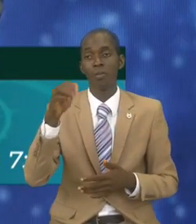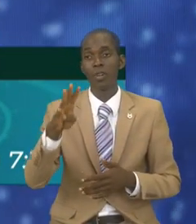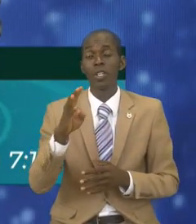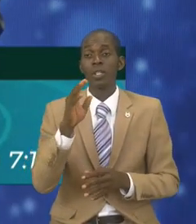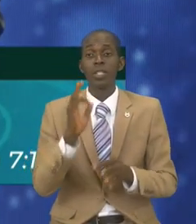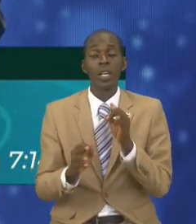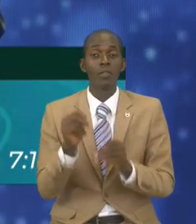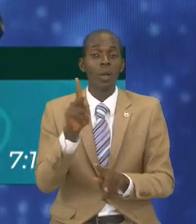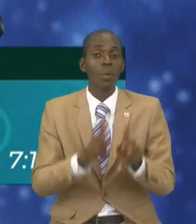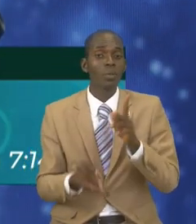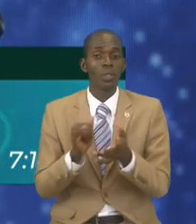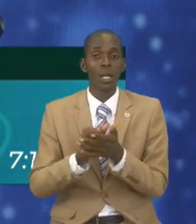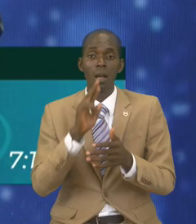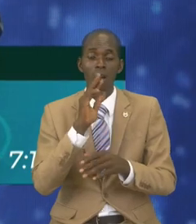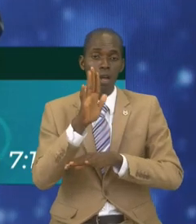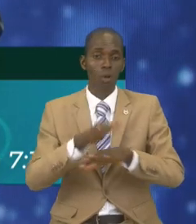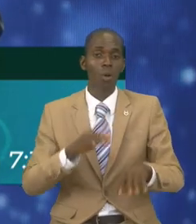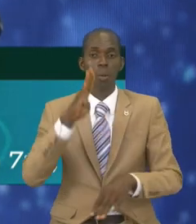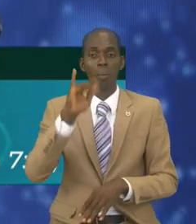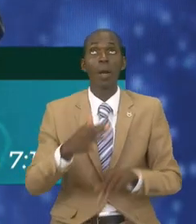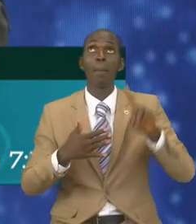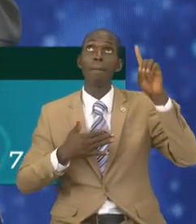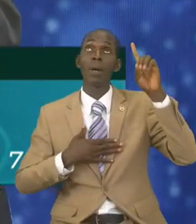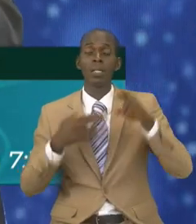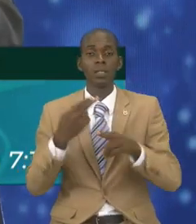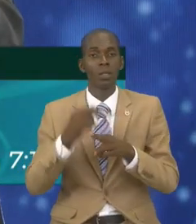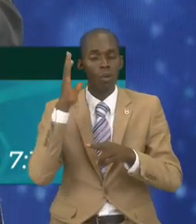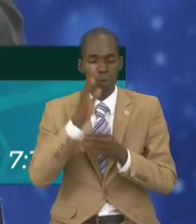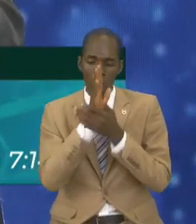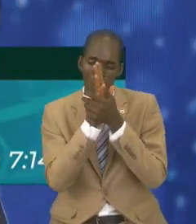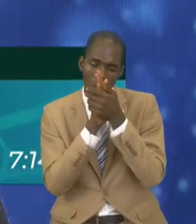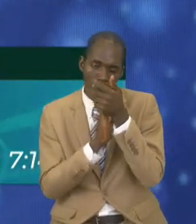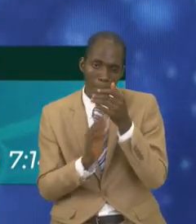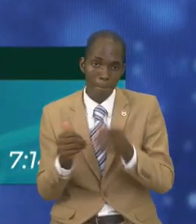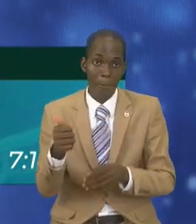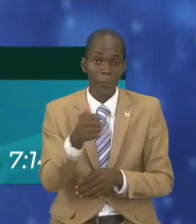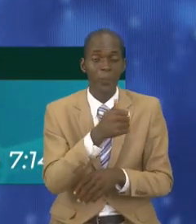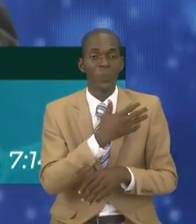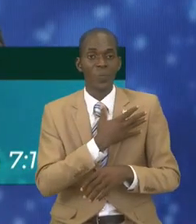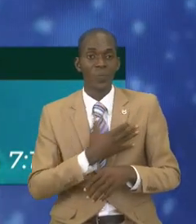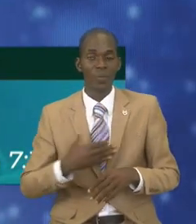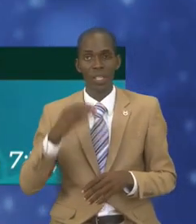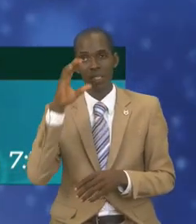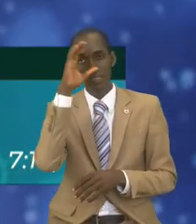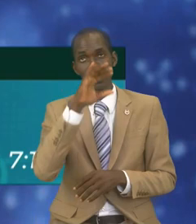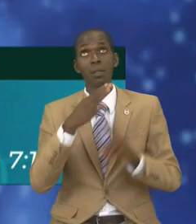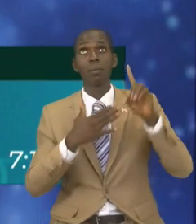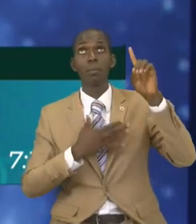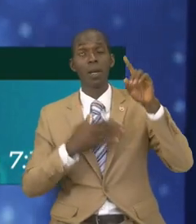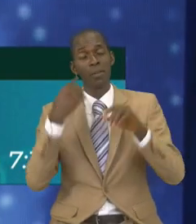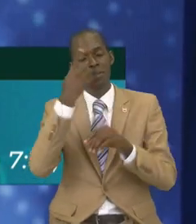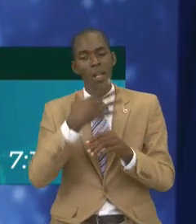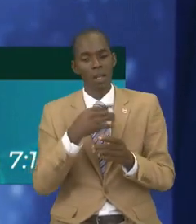name shall humble themselves and pray and seek my face and